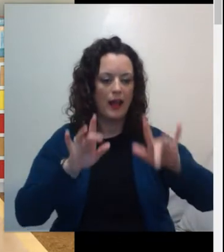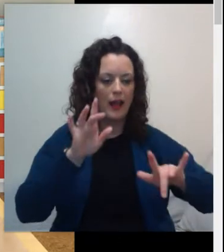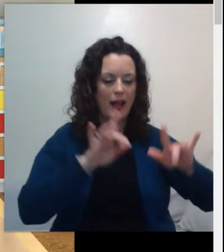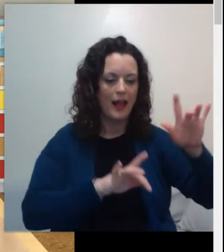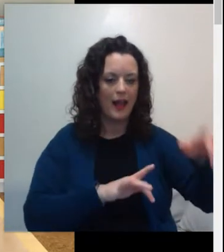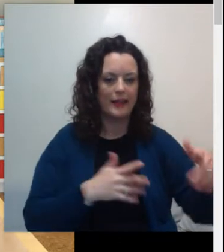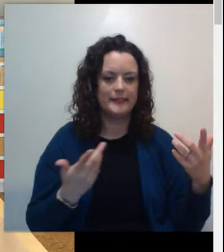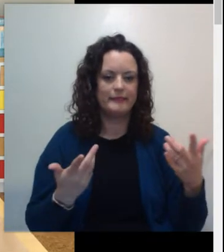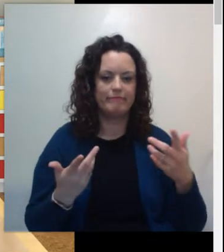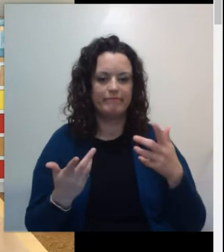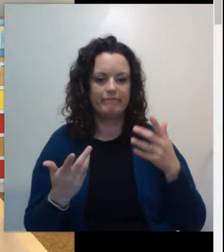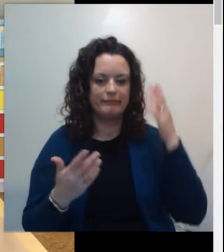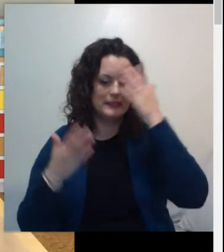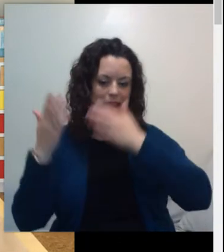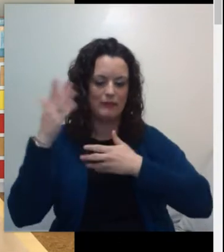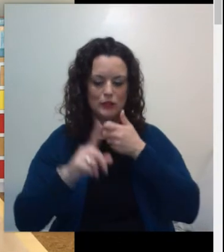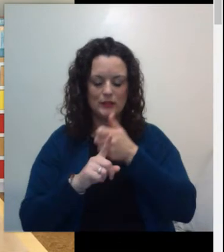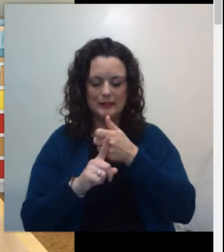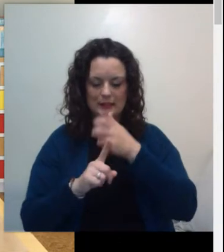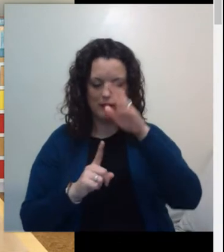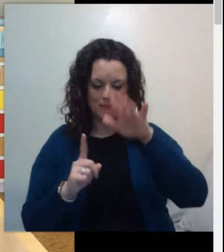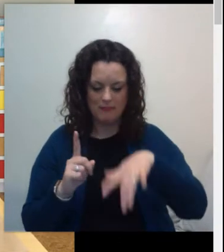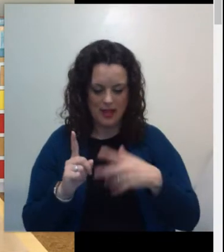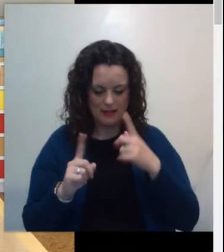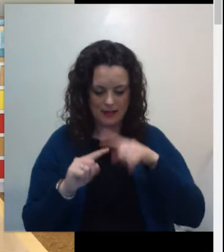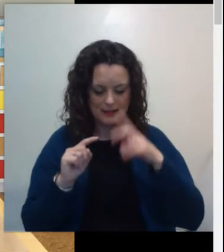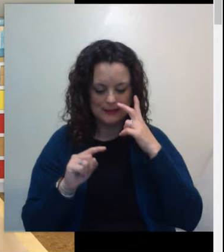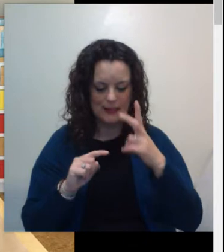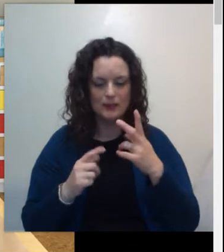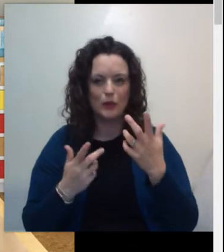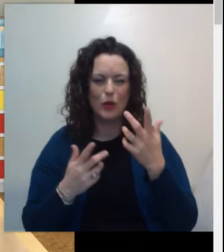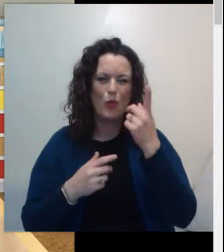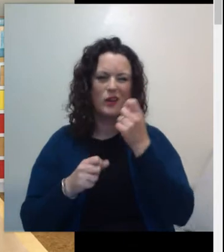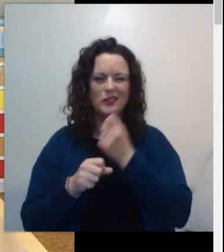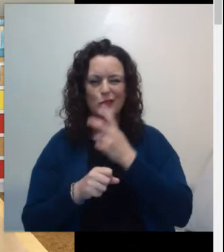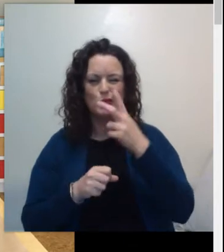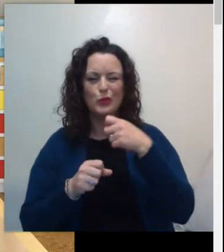a year or two on it, and maybe you can come up with something interesting for that.